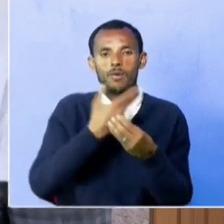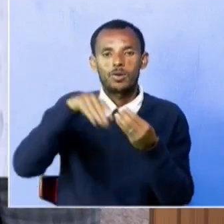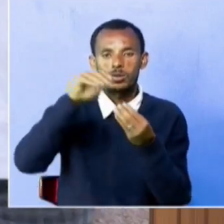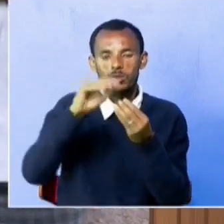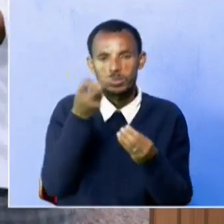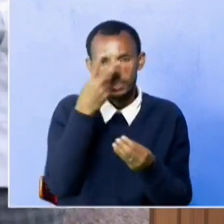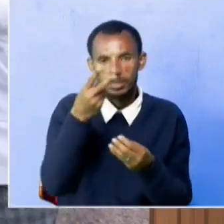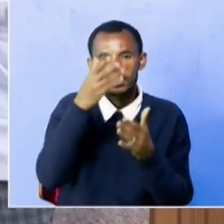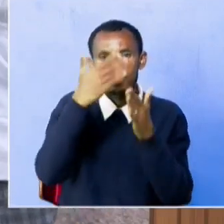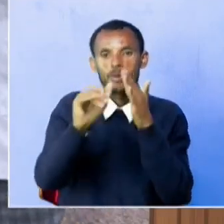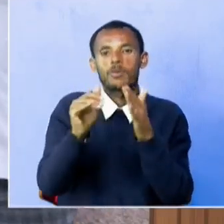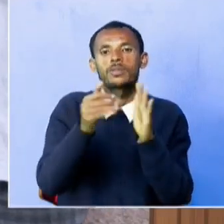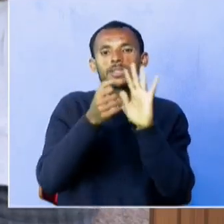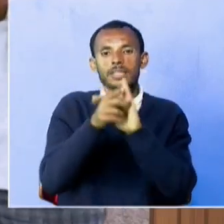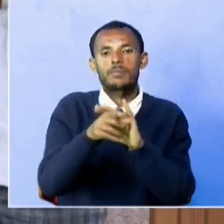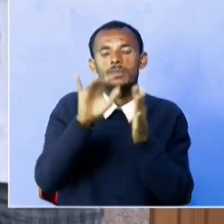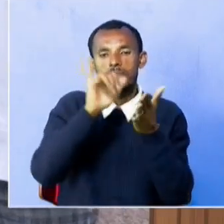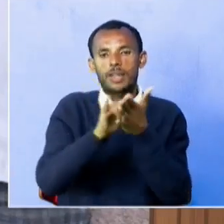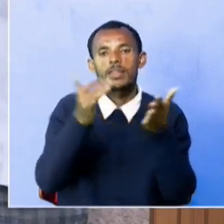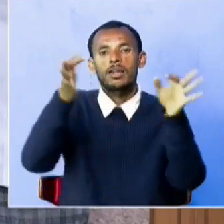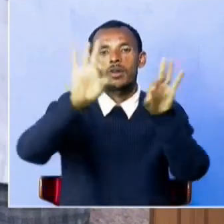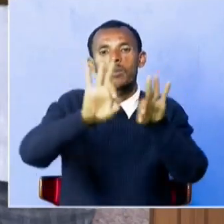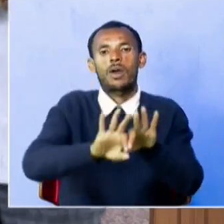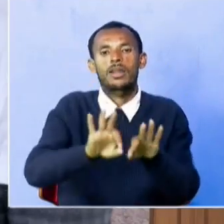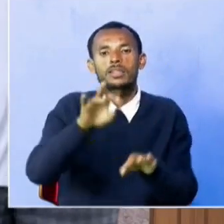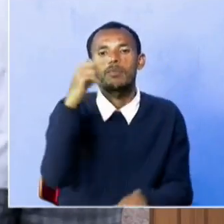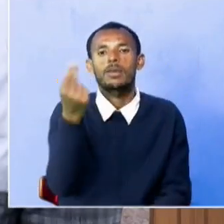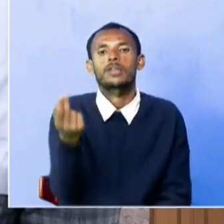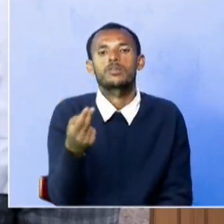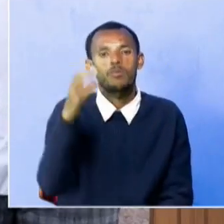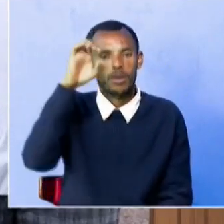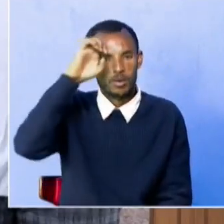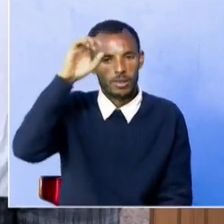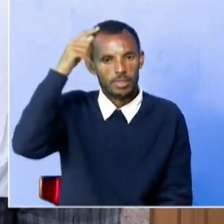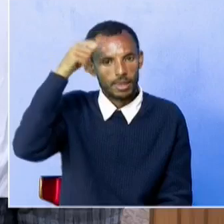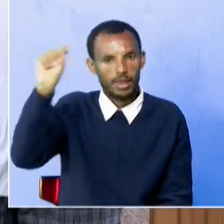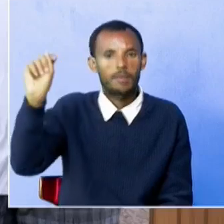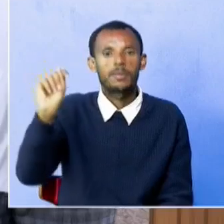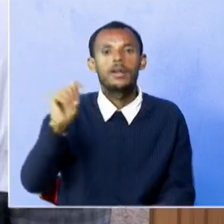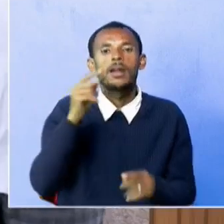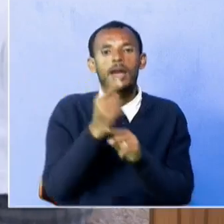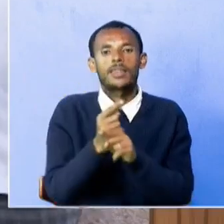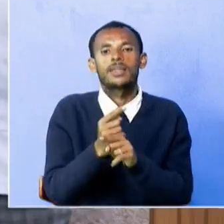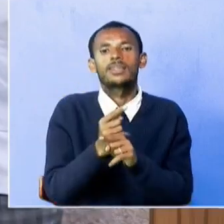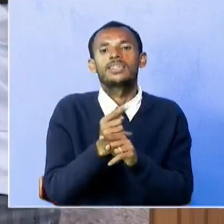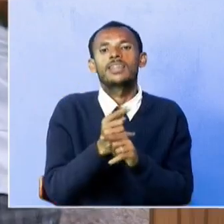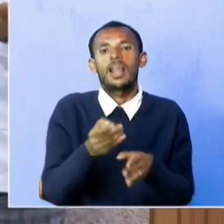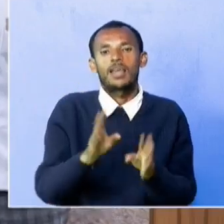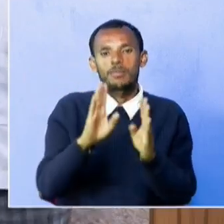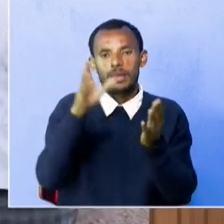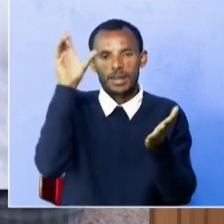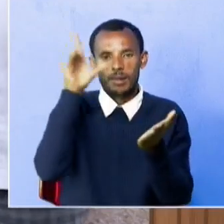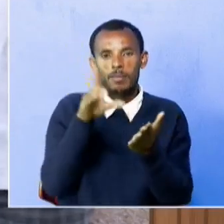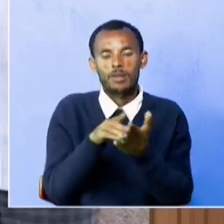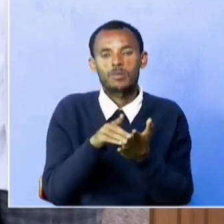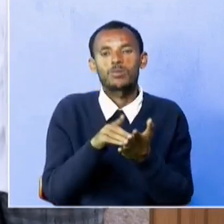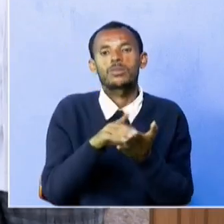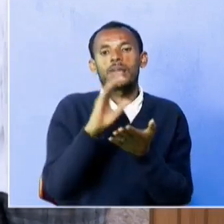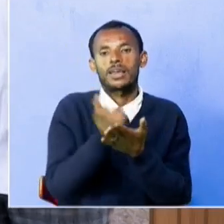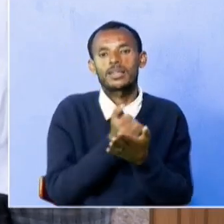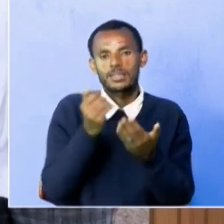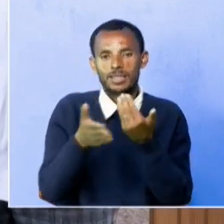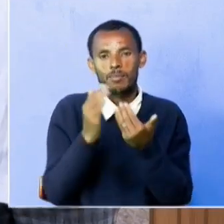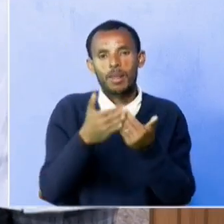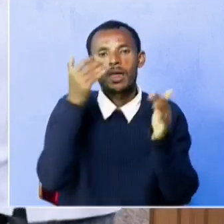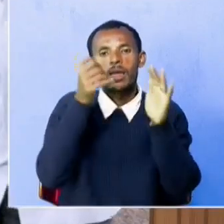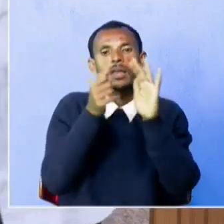some of the examples that requires the application of Euclid's theorem, right? Just let me remind you by taking a single